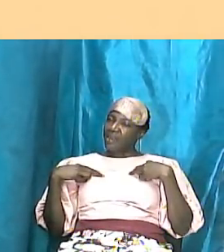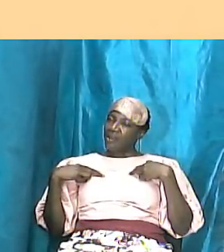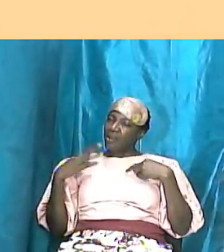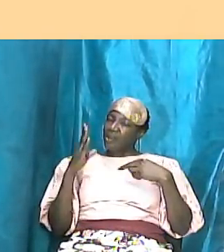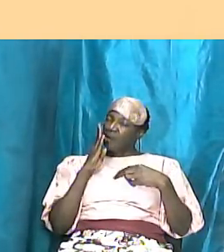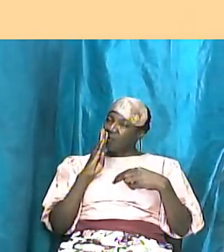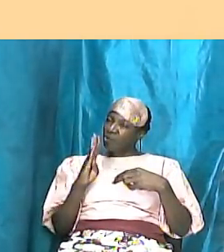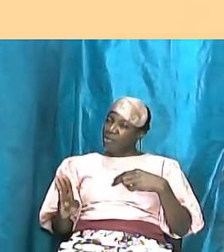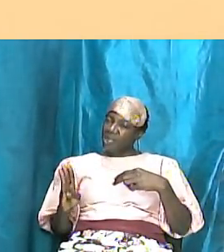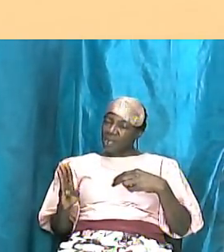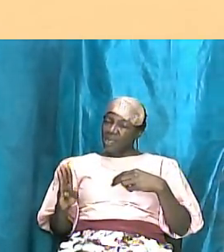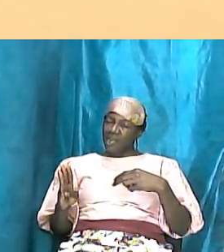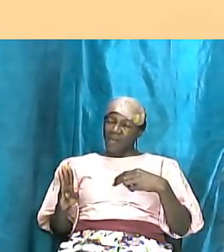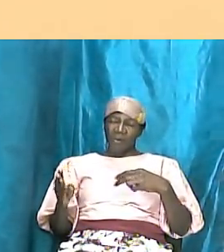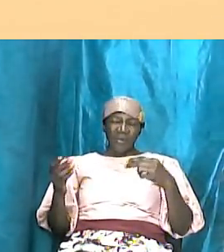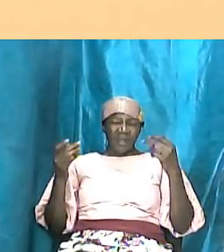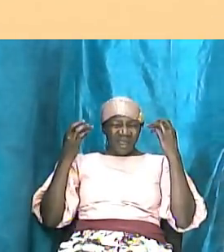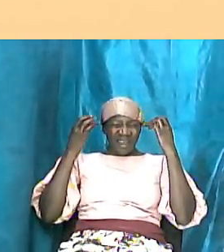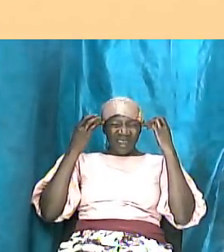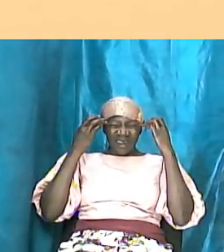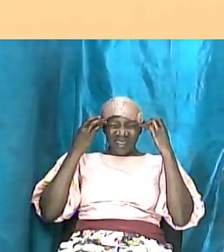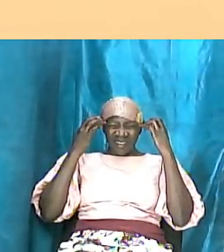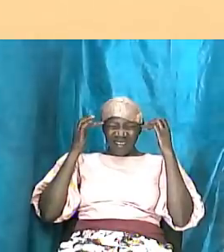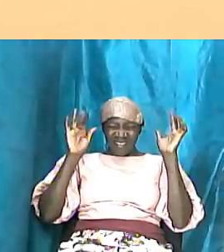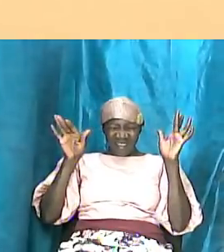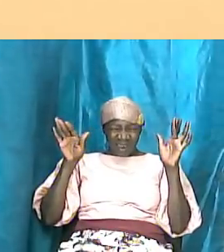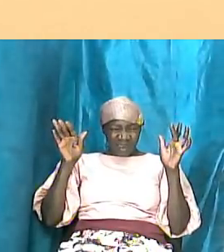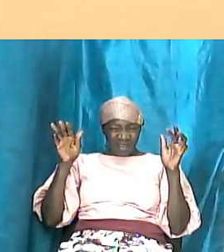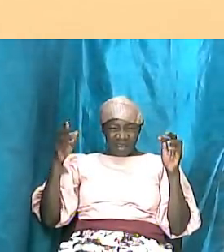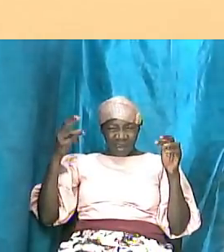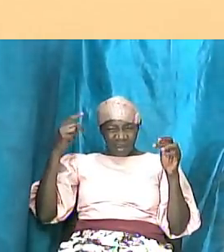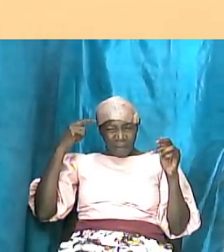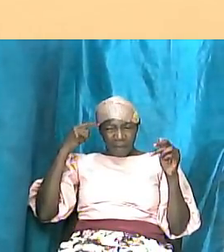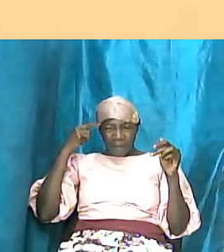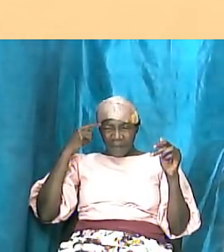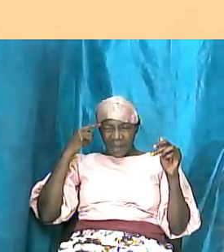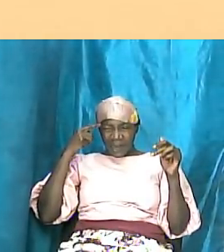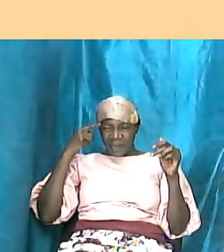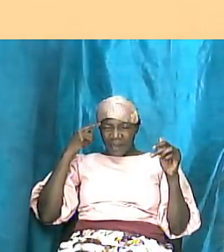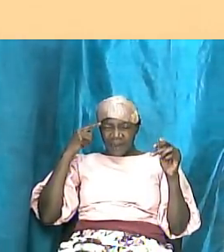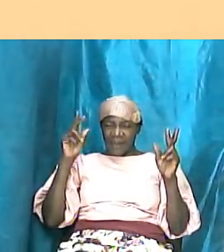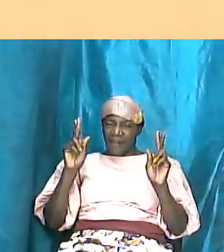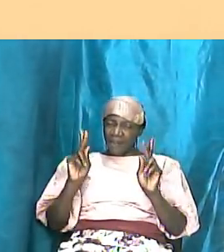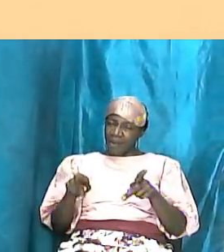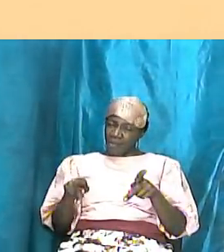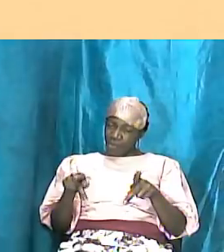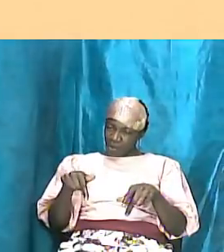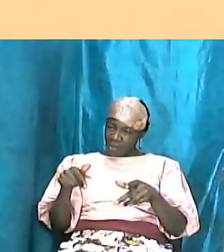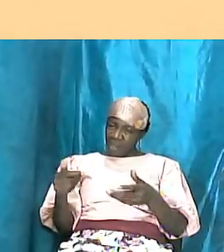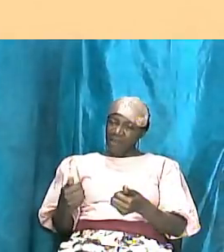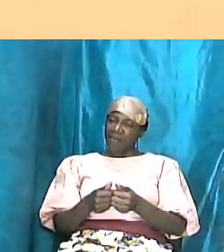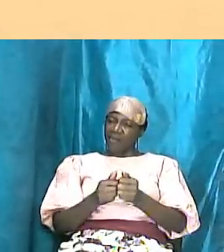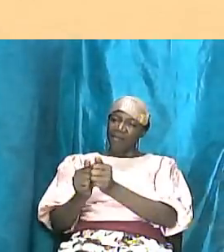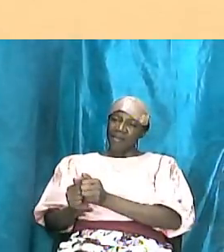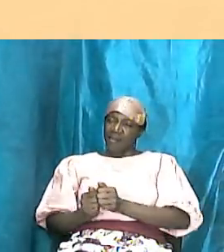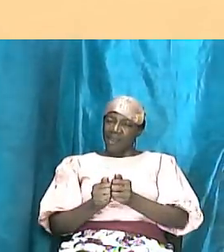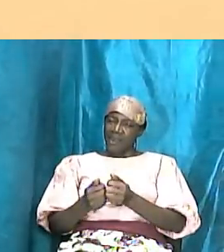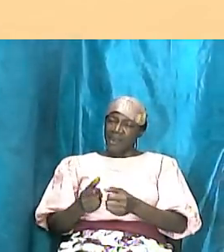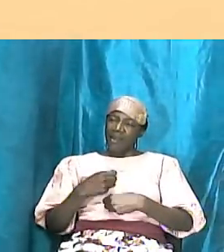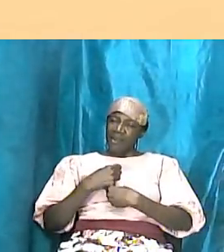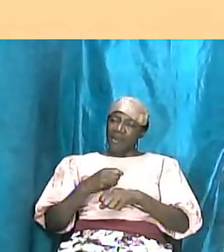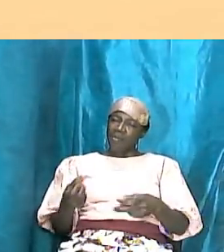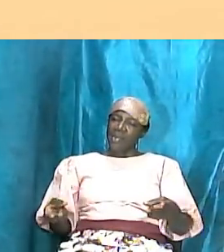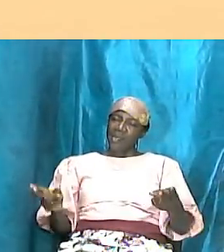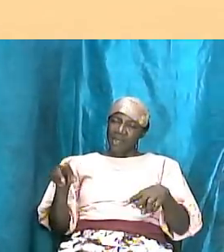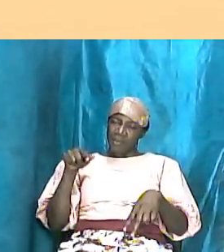intelligent mind. It had to be an inspired mind that put this thing together to make it happen